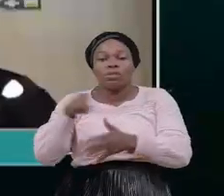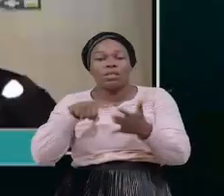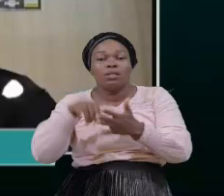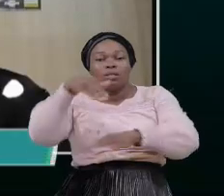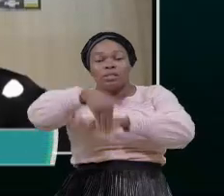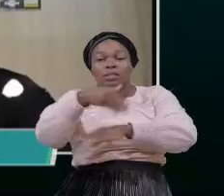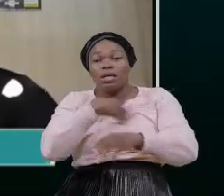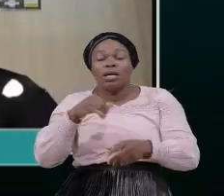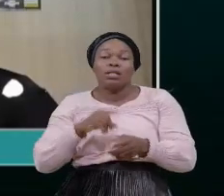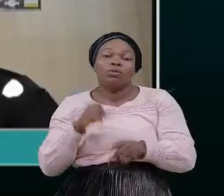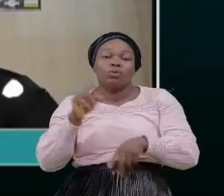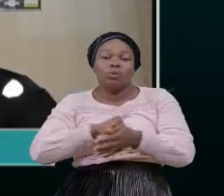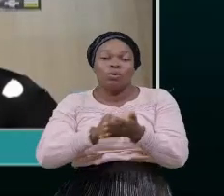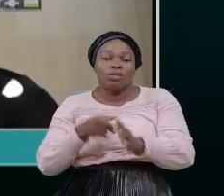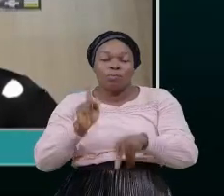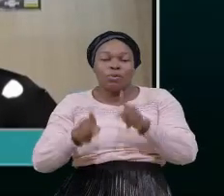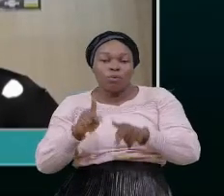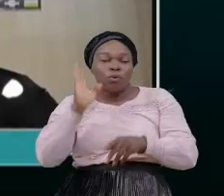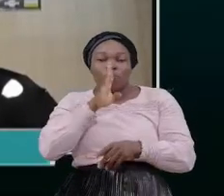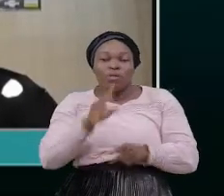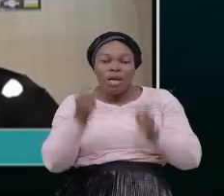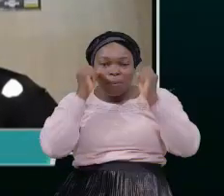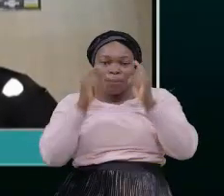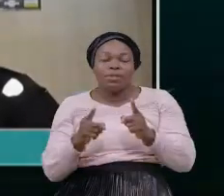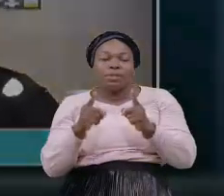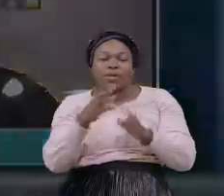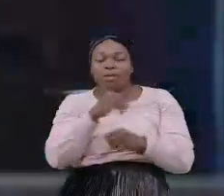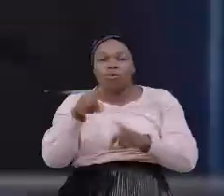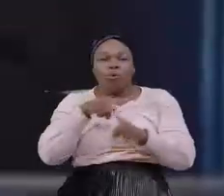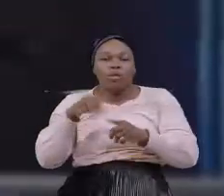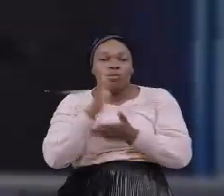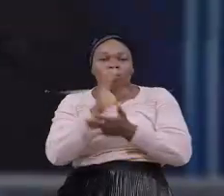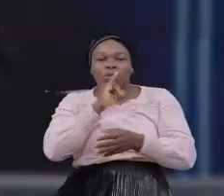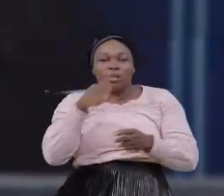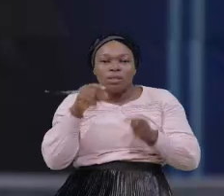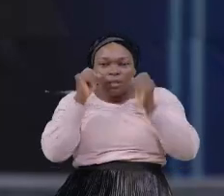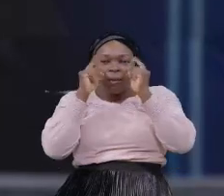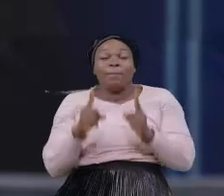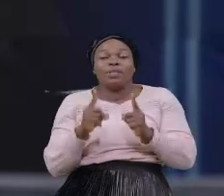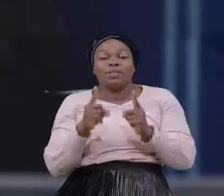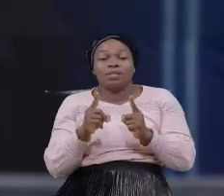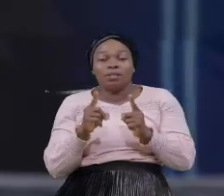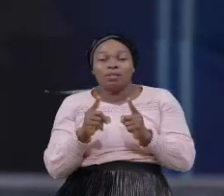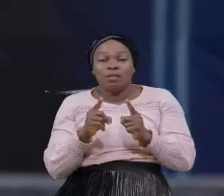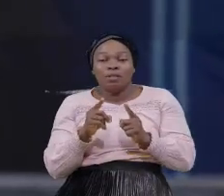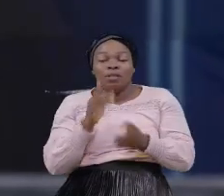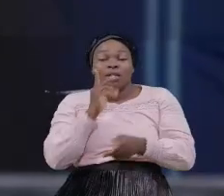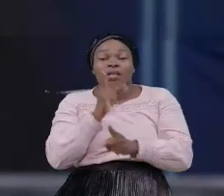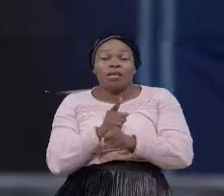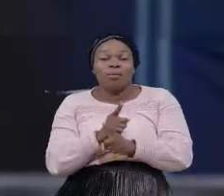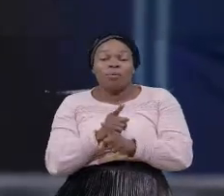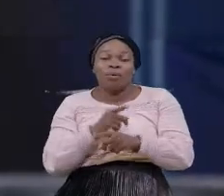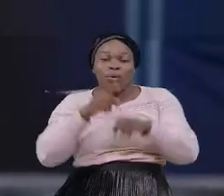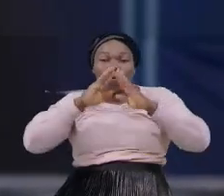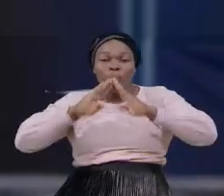amazed. When somebody is amazed, what does he do? Does he keep quiet, just looking, not